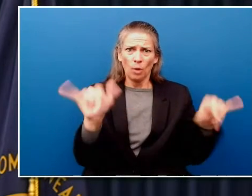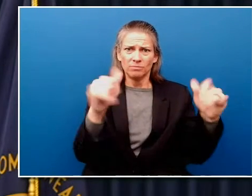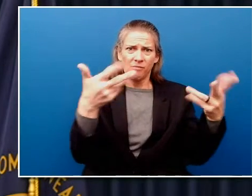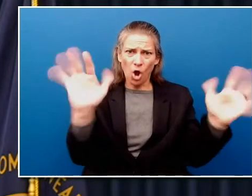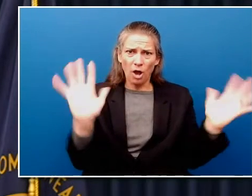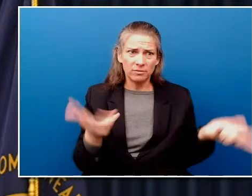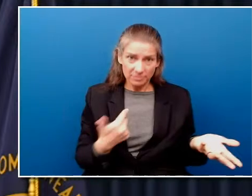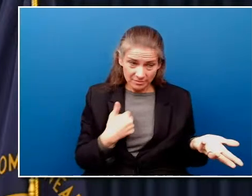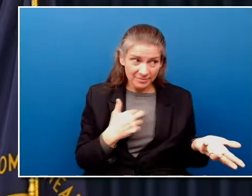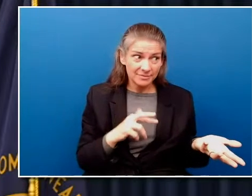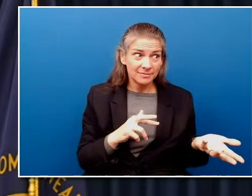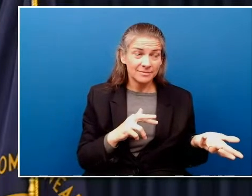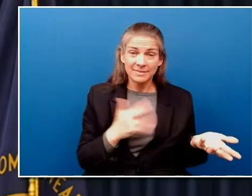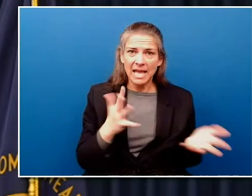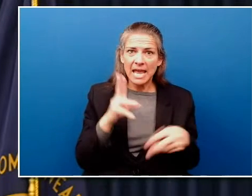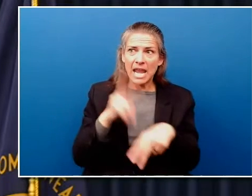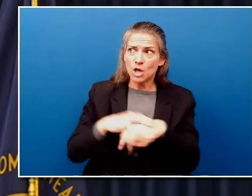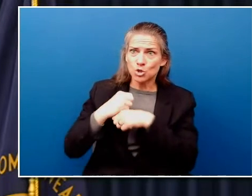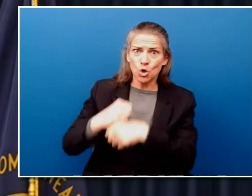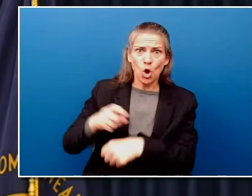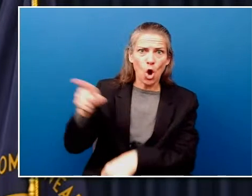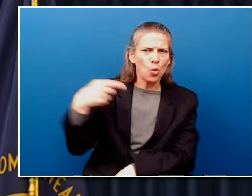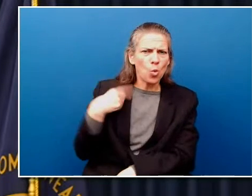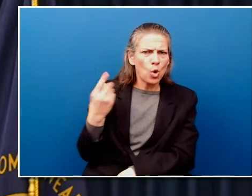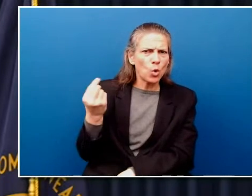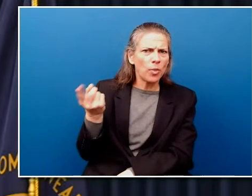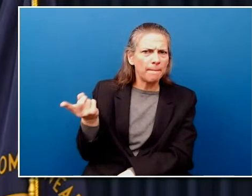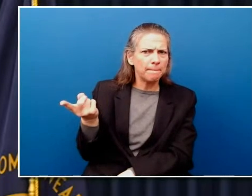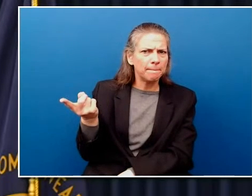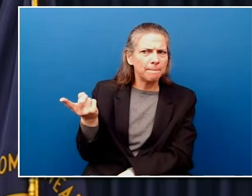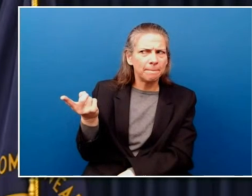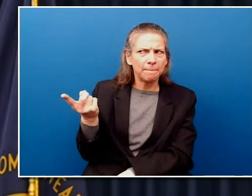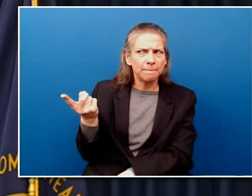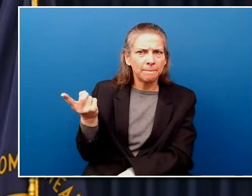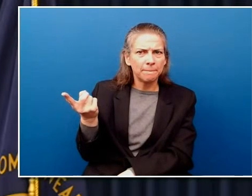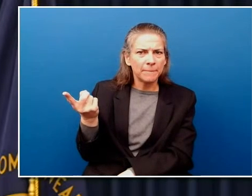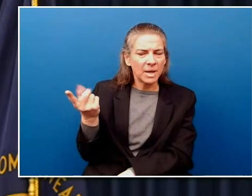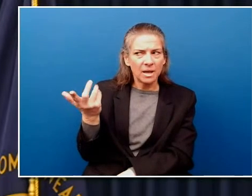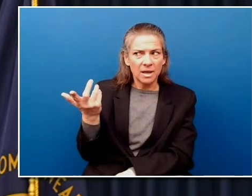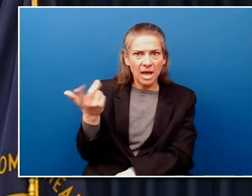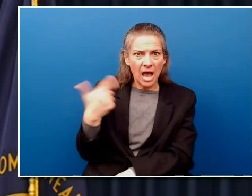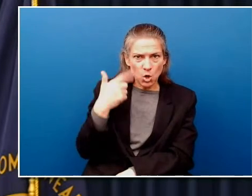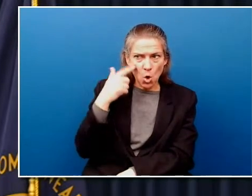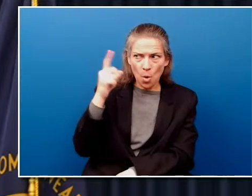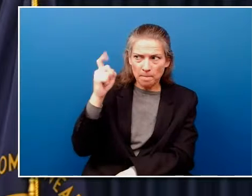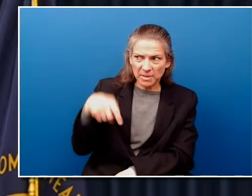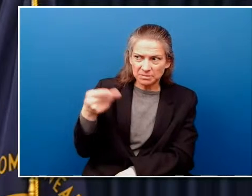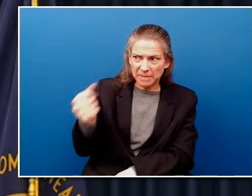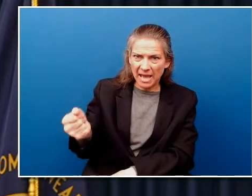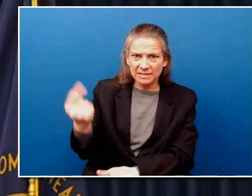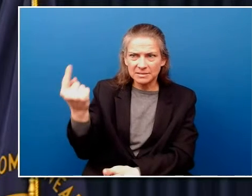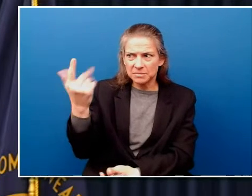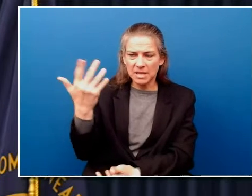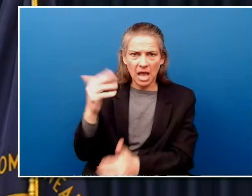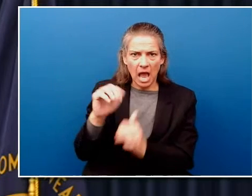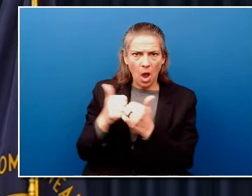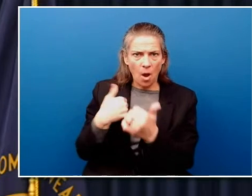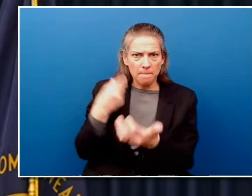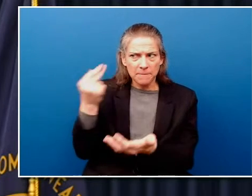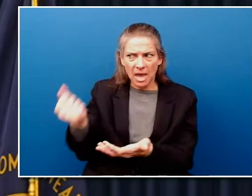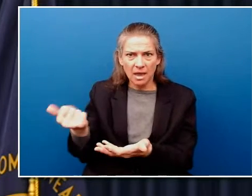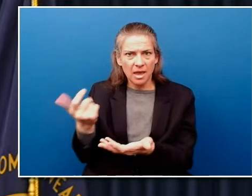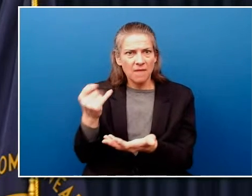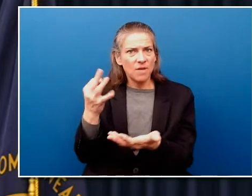National Guard? Knowing that there are going to be costs there that ought to be reimbursed, or if we need other help to come